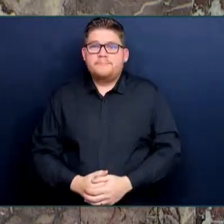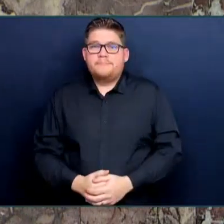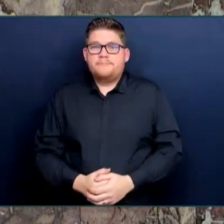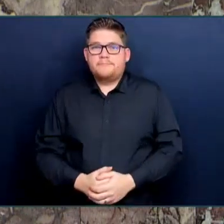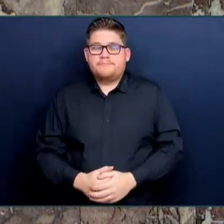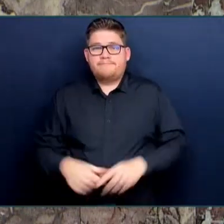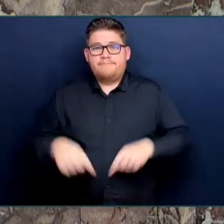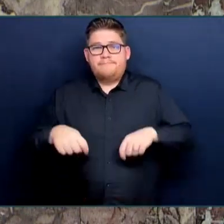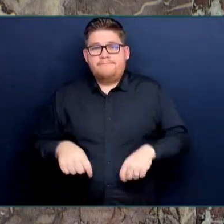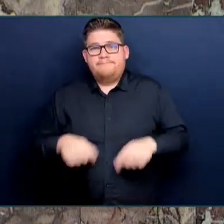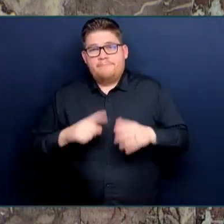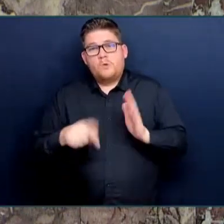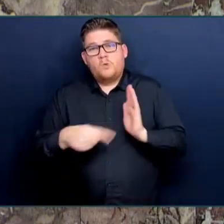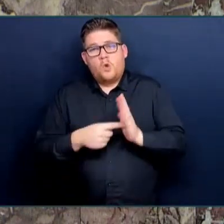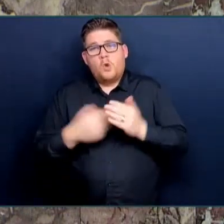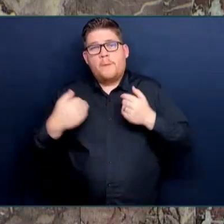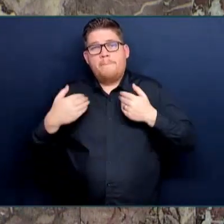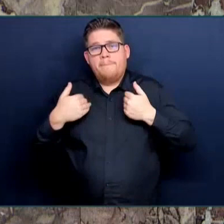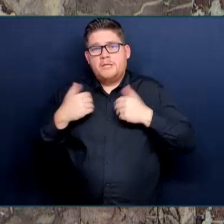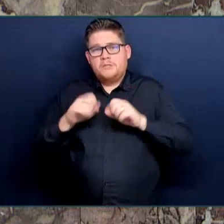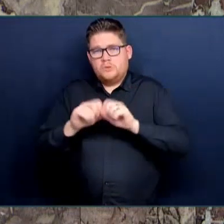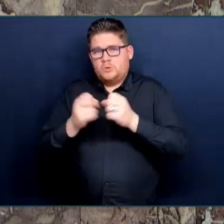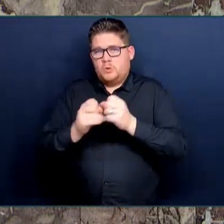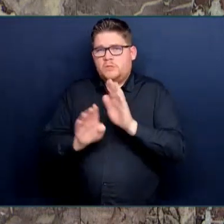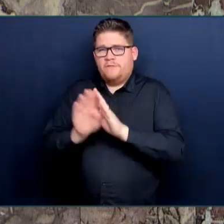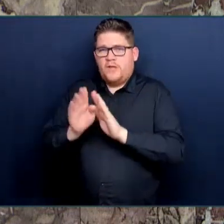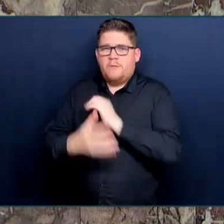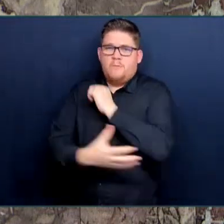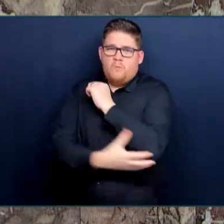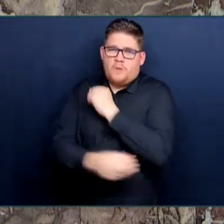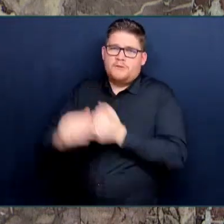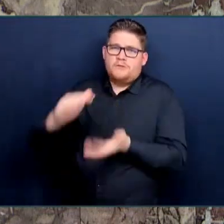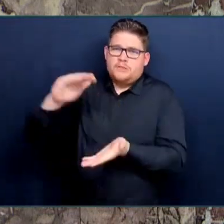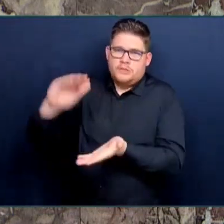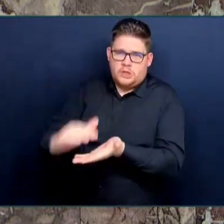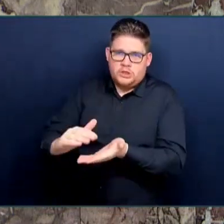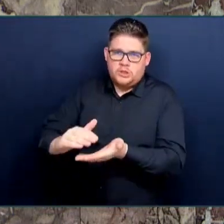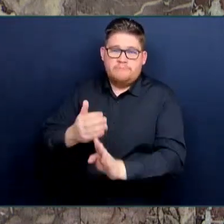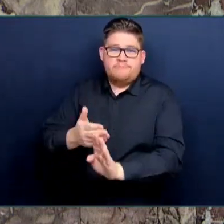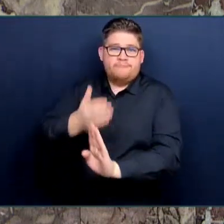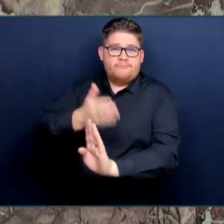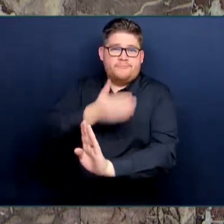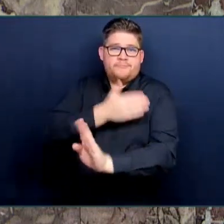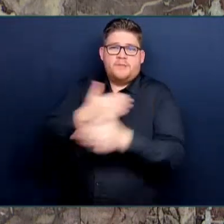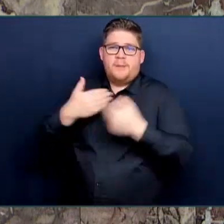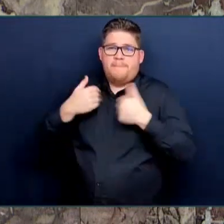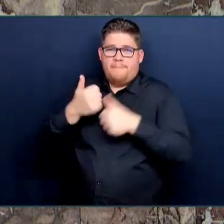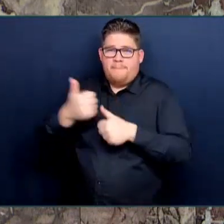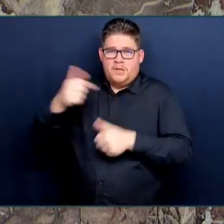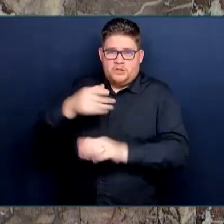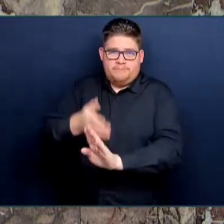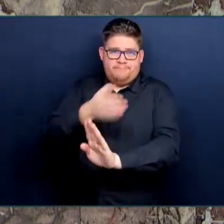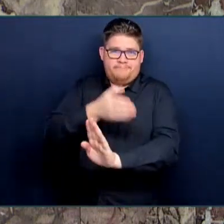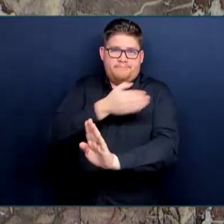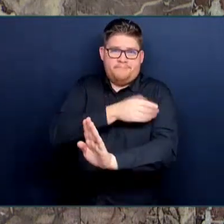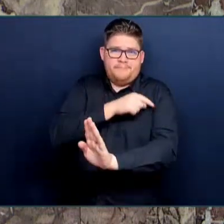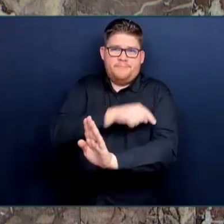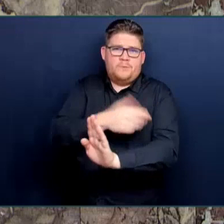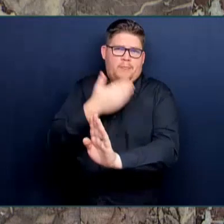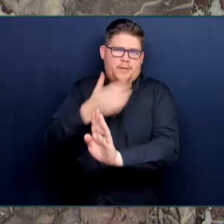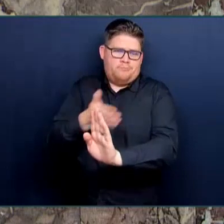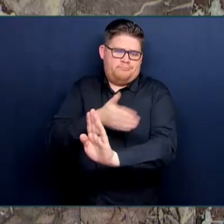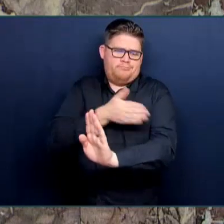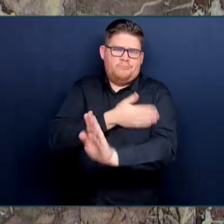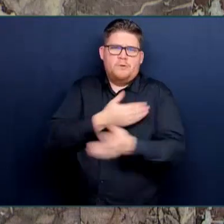Reduction. I'm grateful to carry on the work of my predecessors and thankful to her for raising issues that don't often get aired in